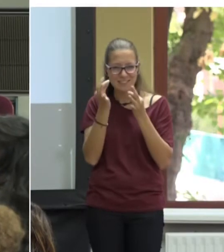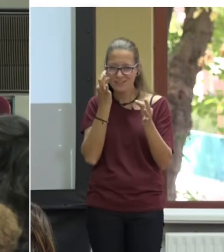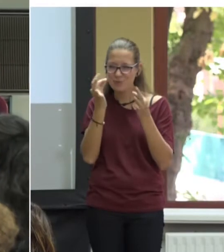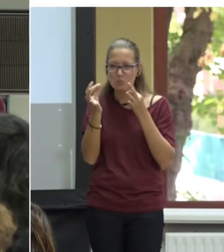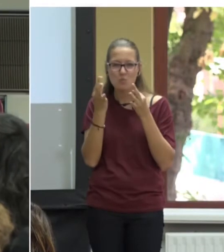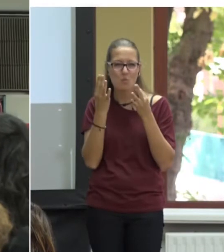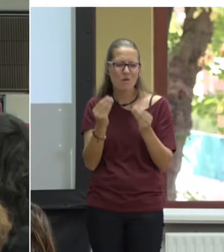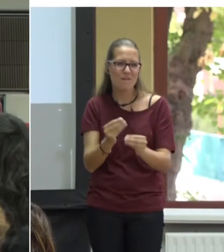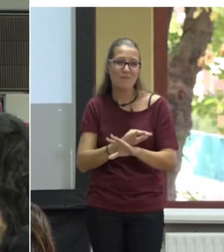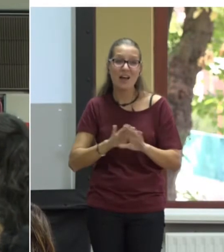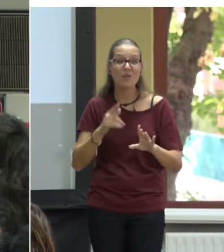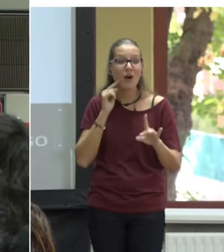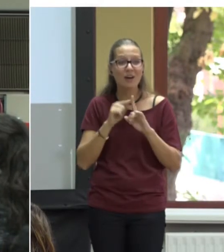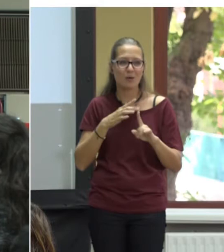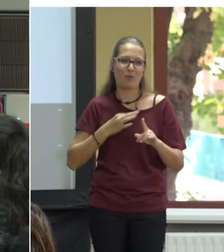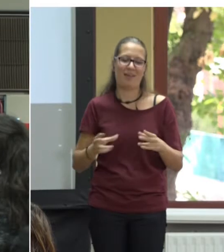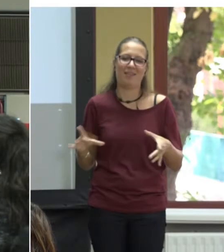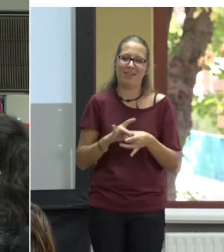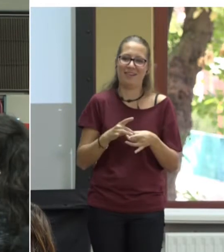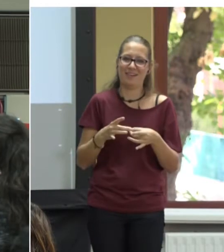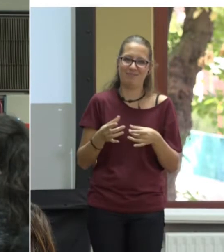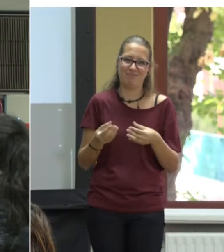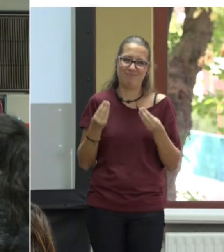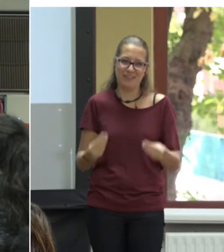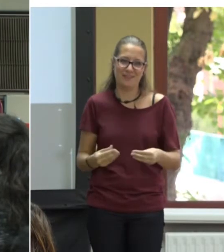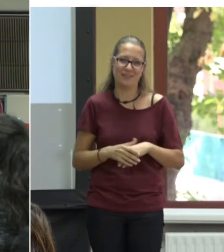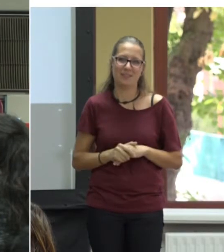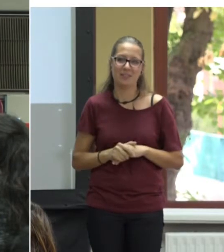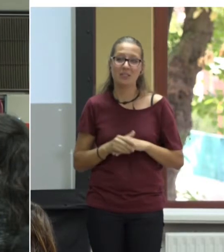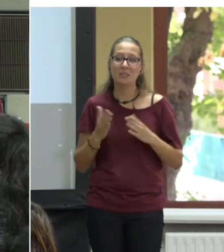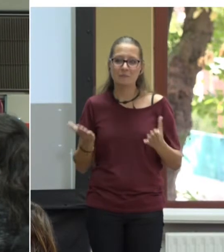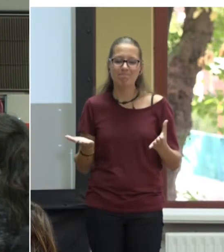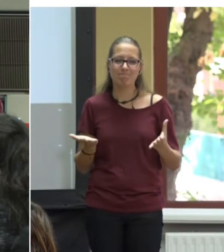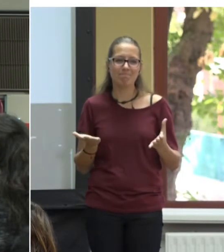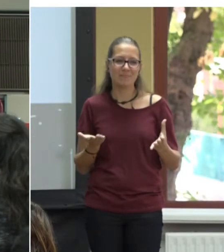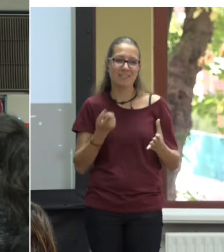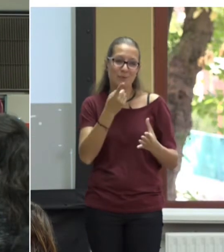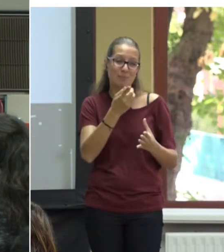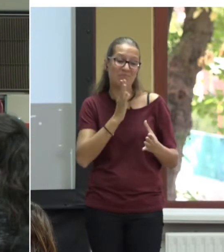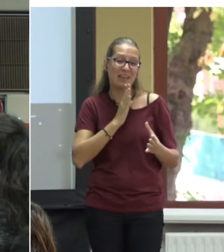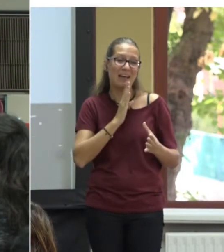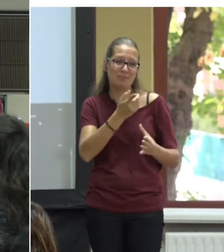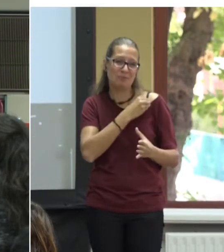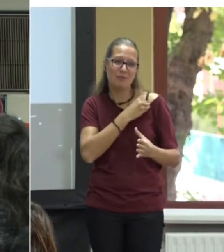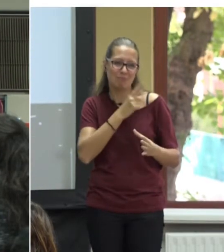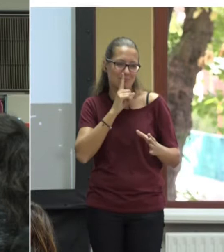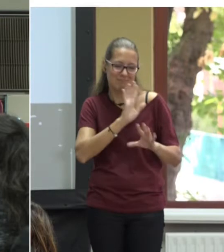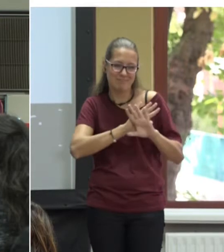very precise so that it can be synchronized. So what you say,